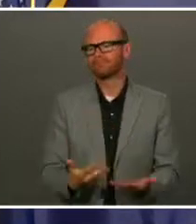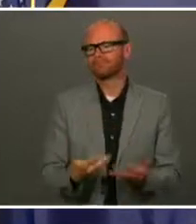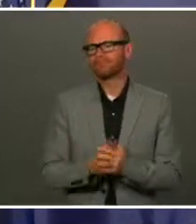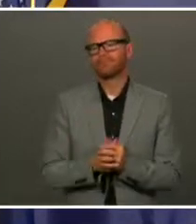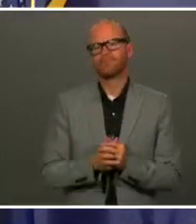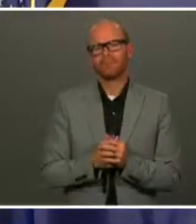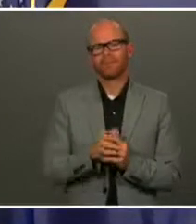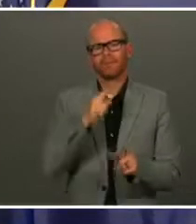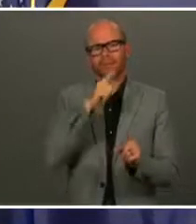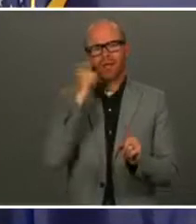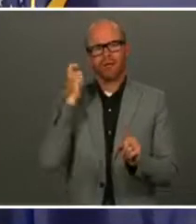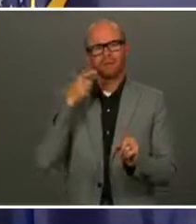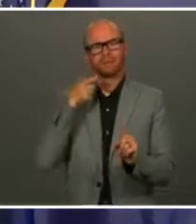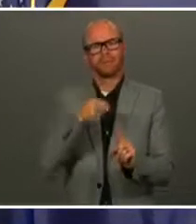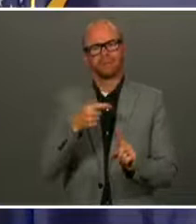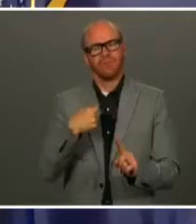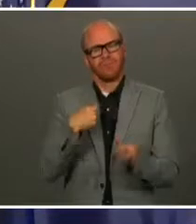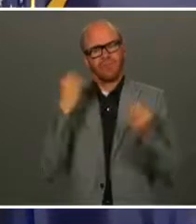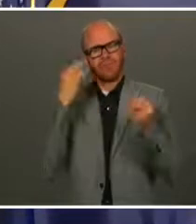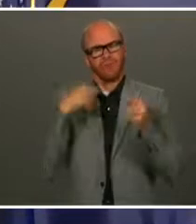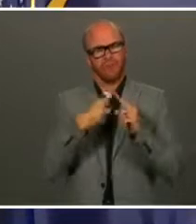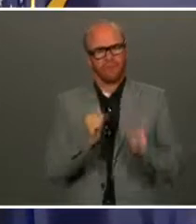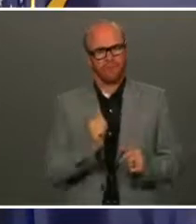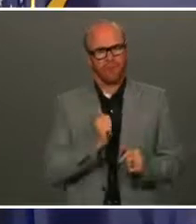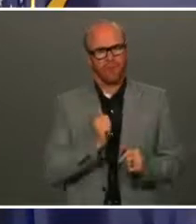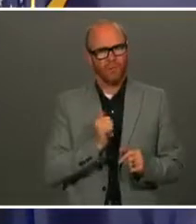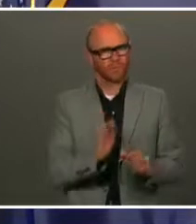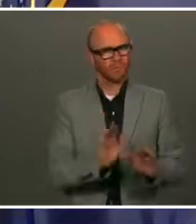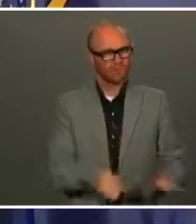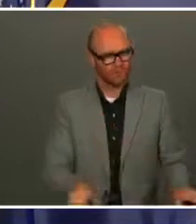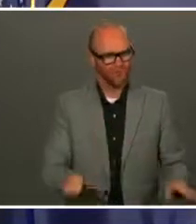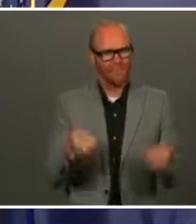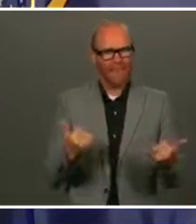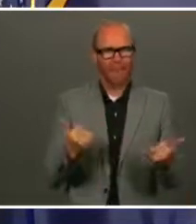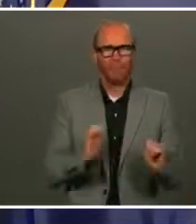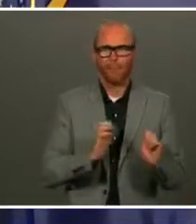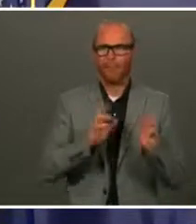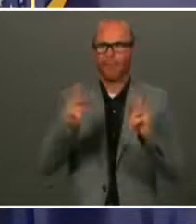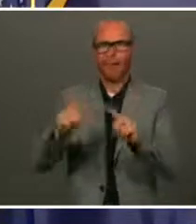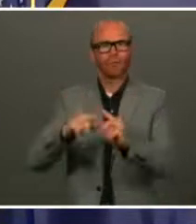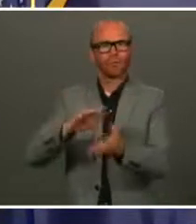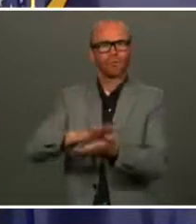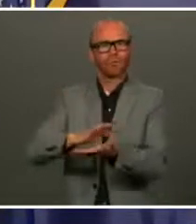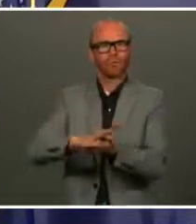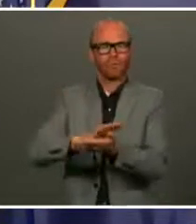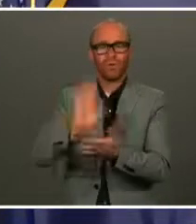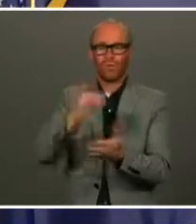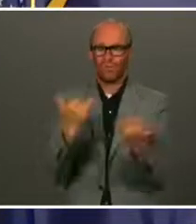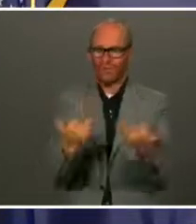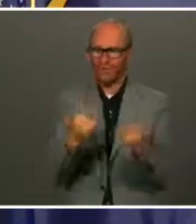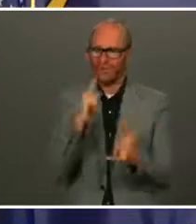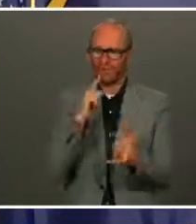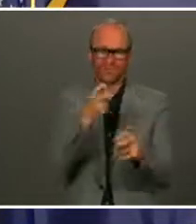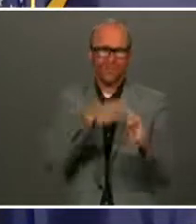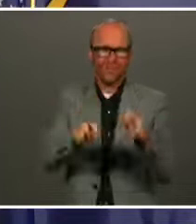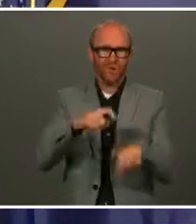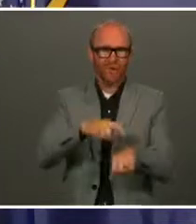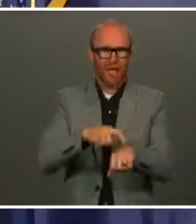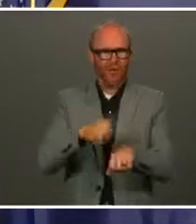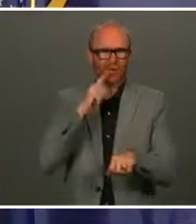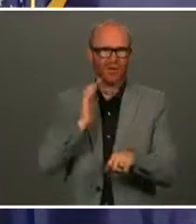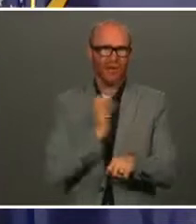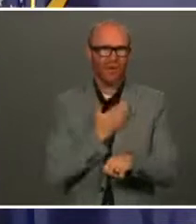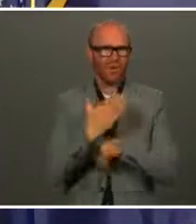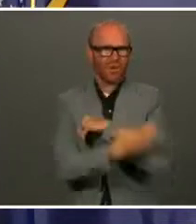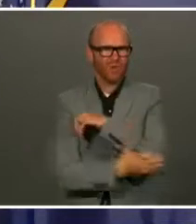and because I'm thinking of my own kids as we're heading back to school. These are very difficult times in our country. We